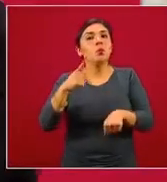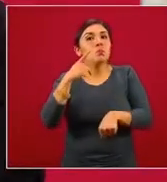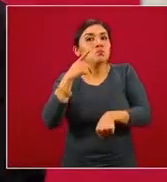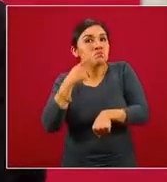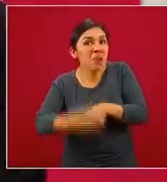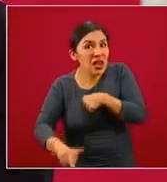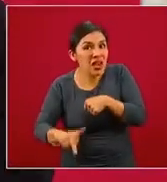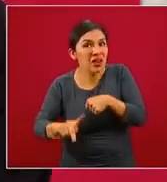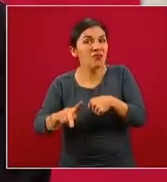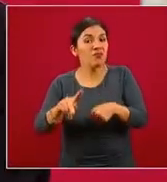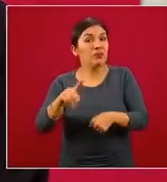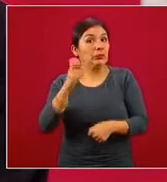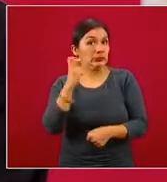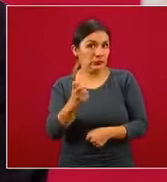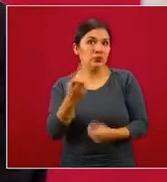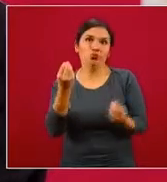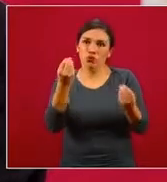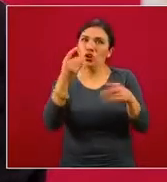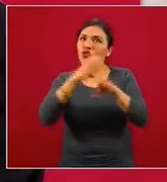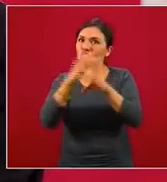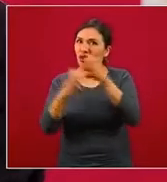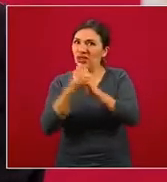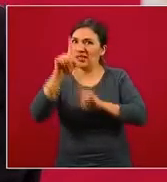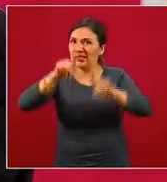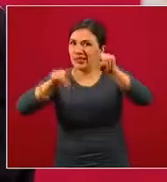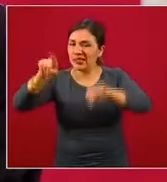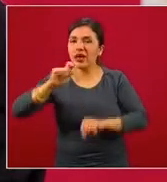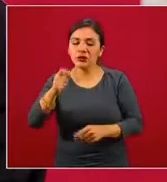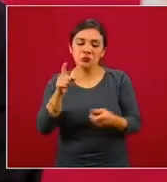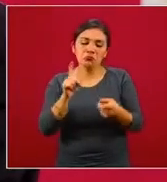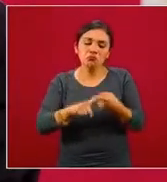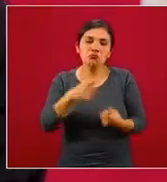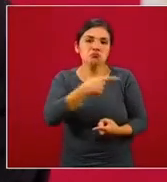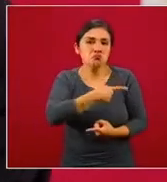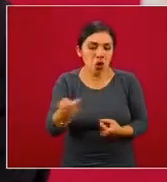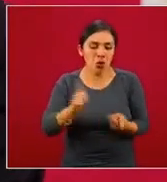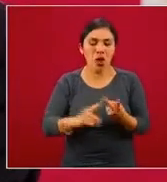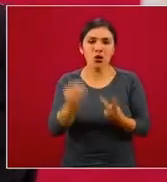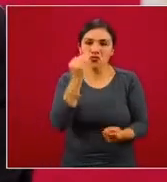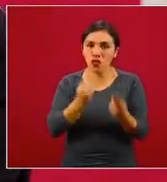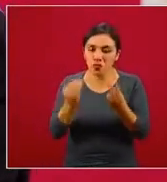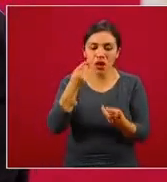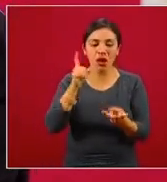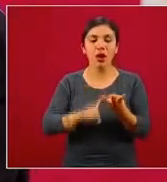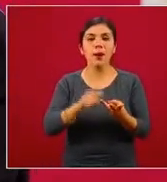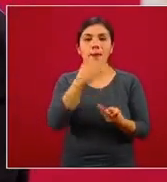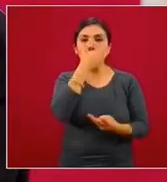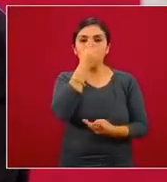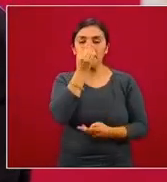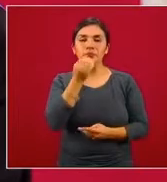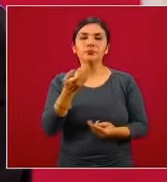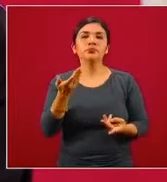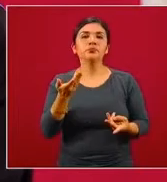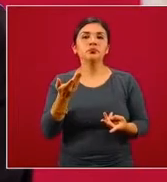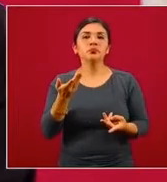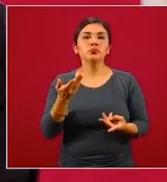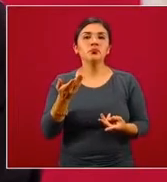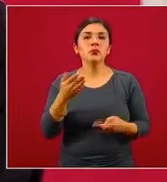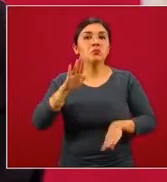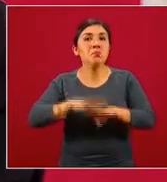yesterday. The assistance coming from the Mexican scientific community coordinated by